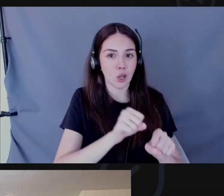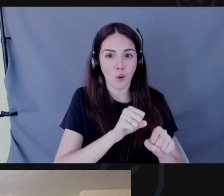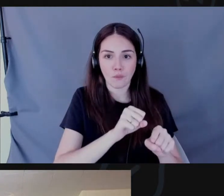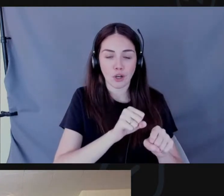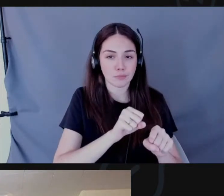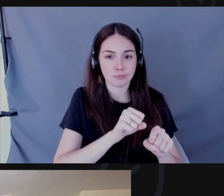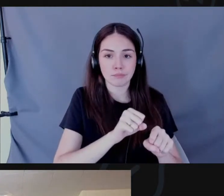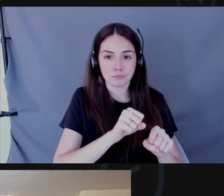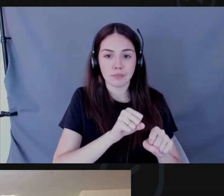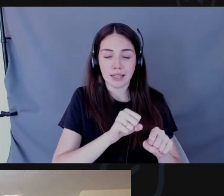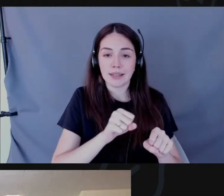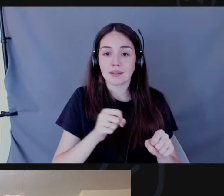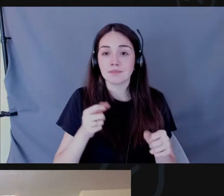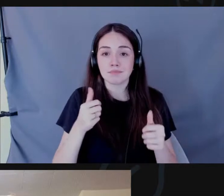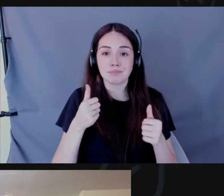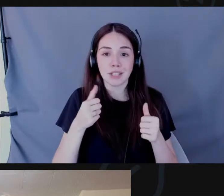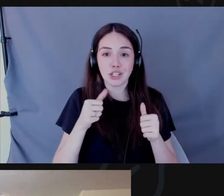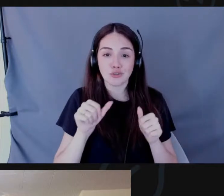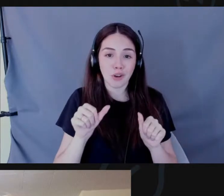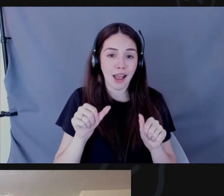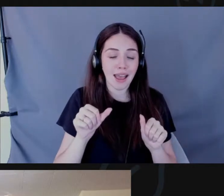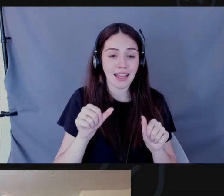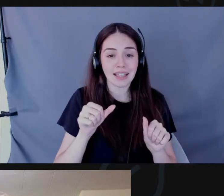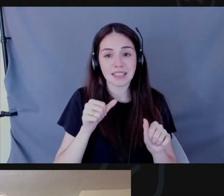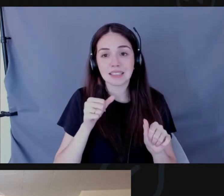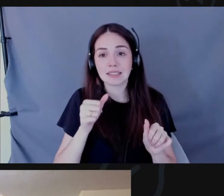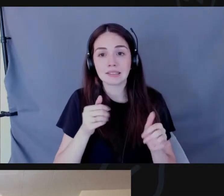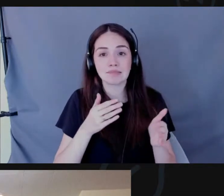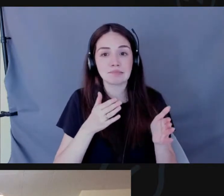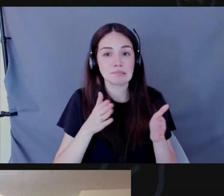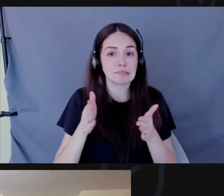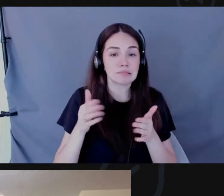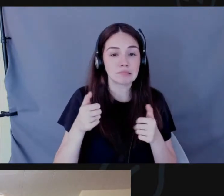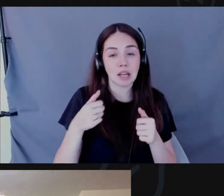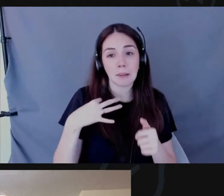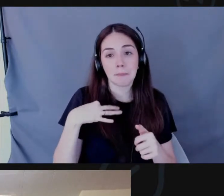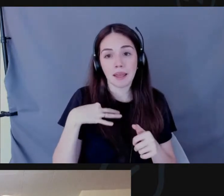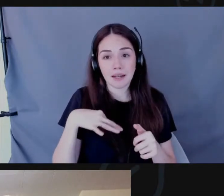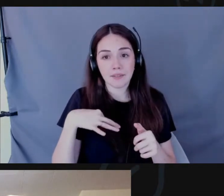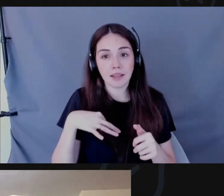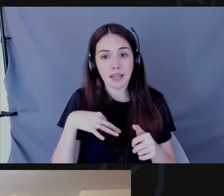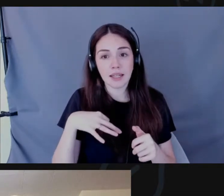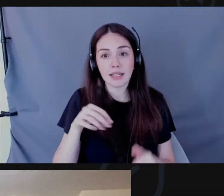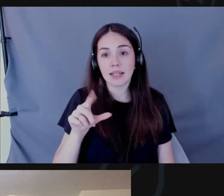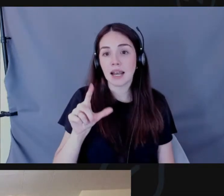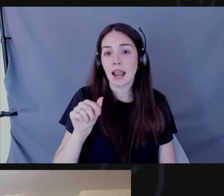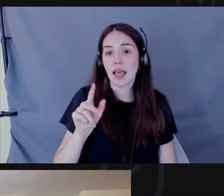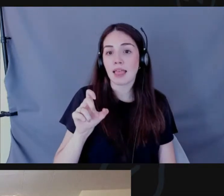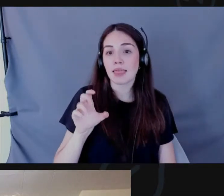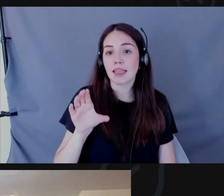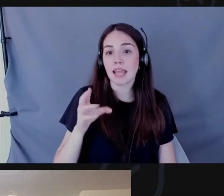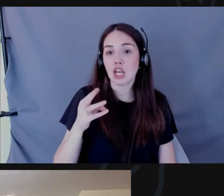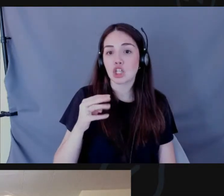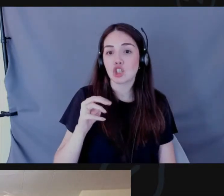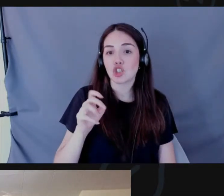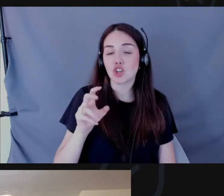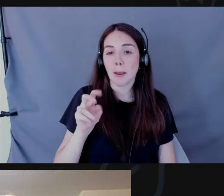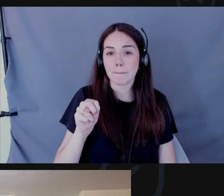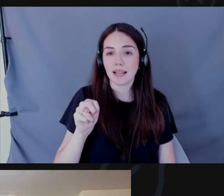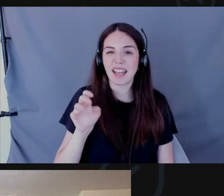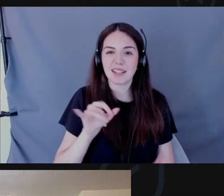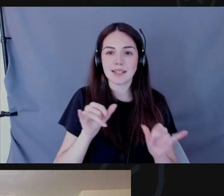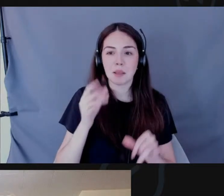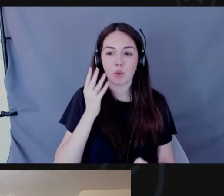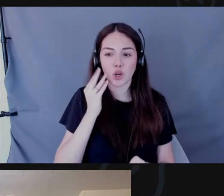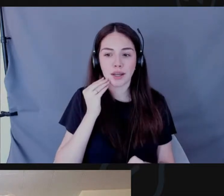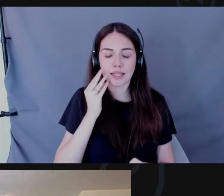Ness Monster, and they've tried to steer that to their benefit. And Lake Champlain has had a similar experience. I would say